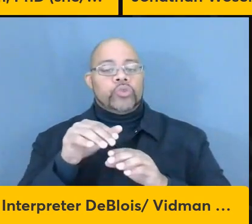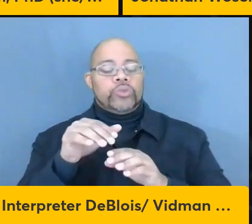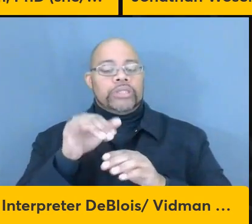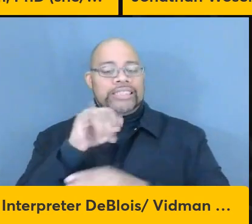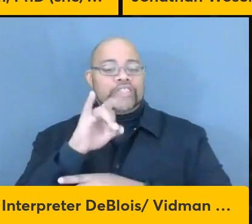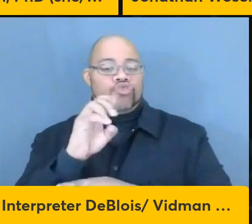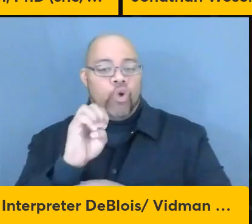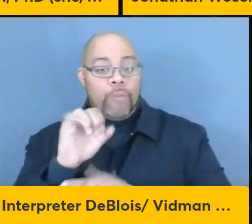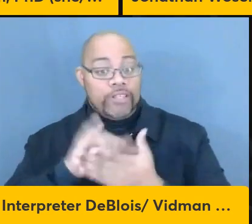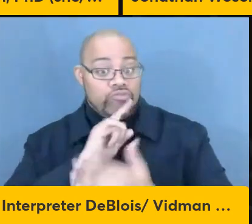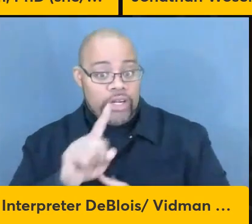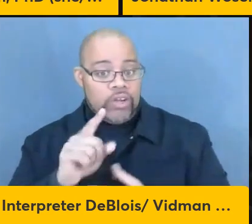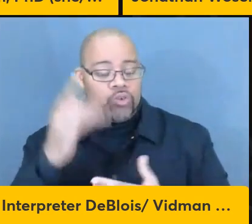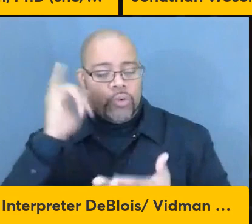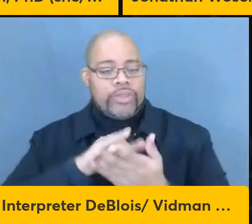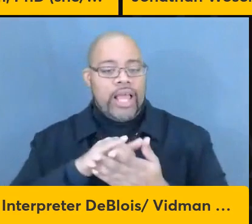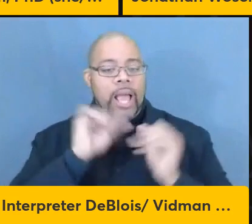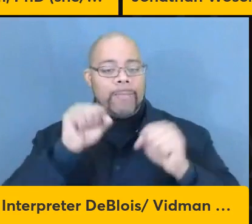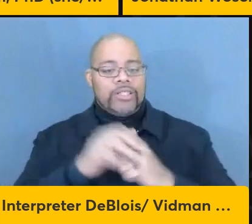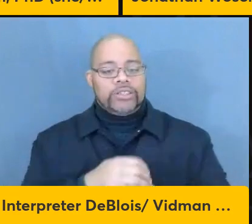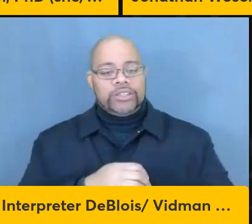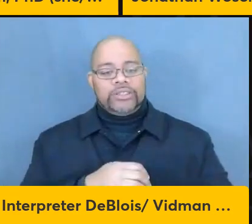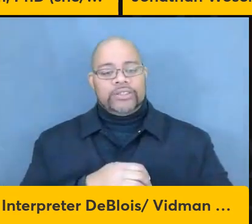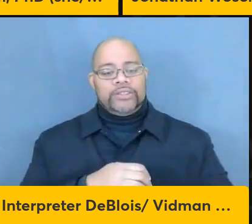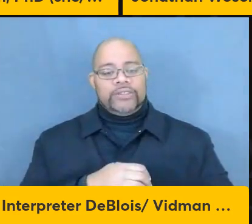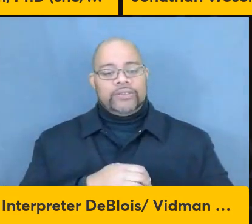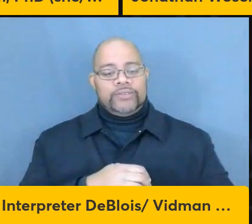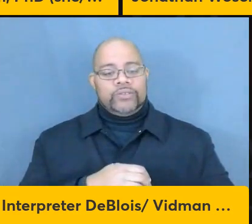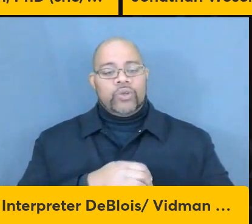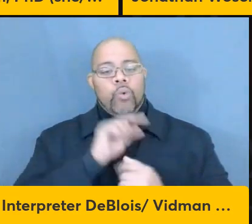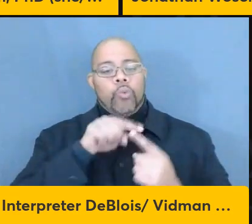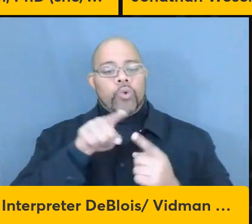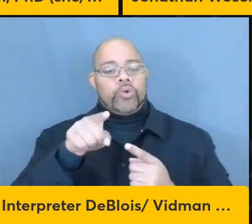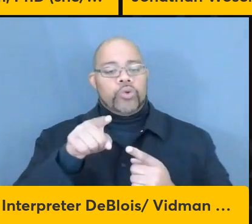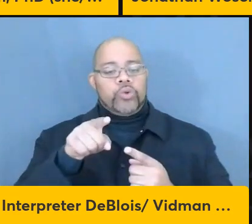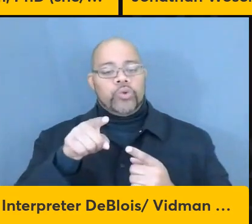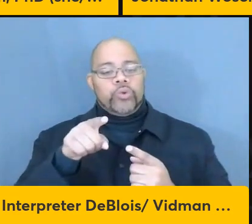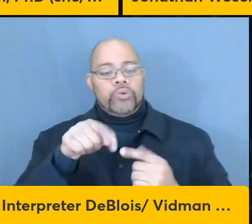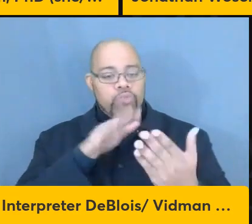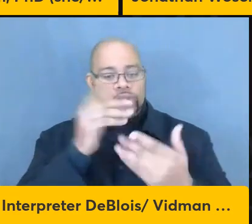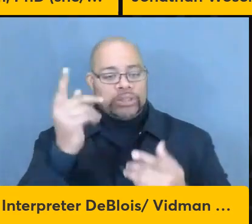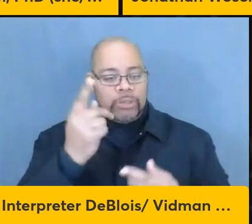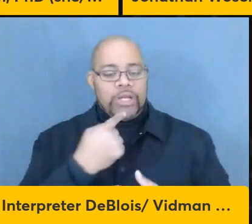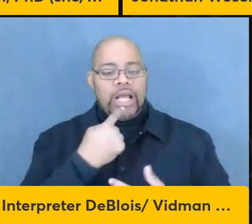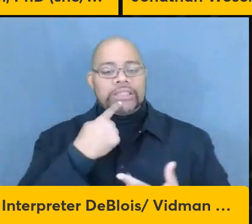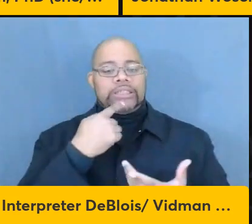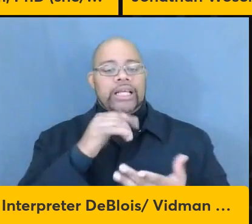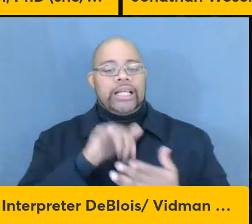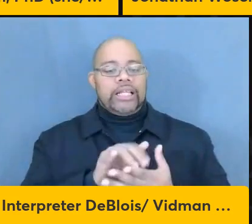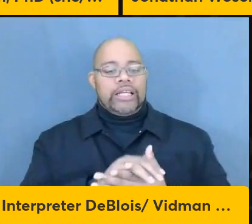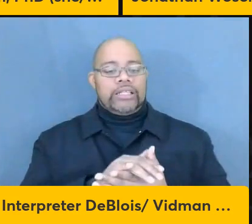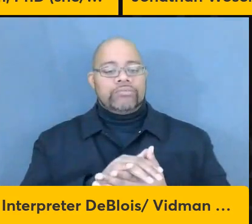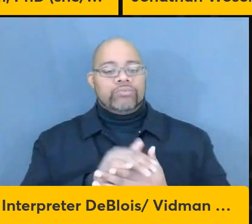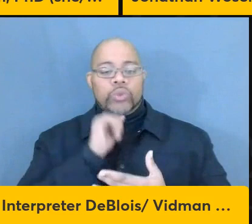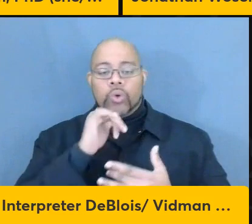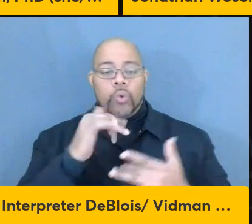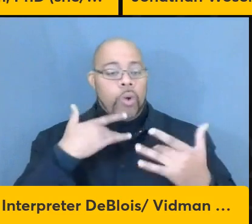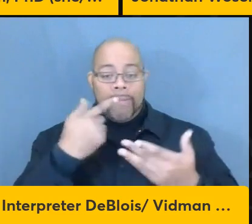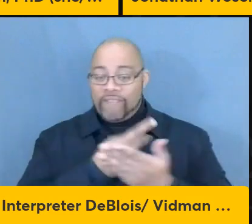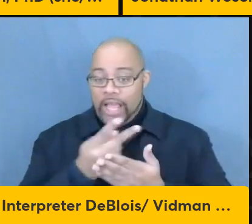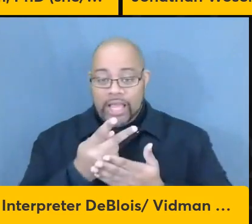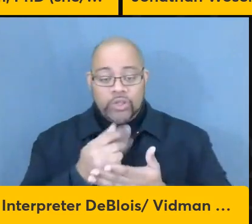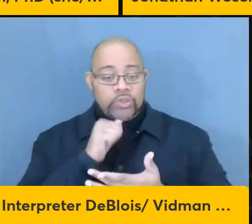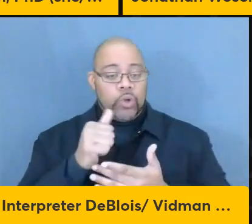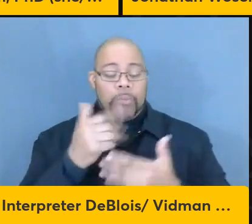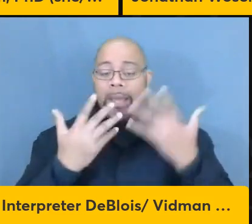confidence in knowing your abilities when you're approaching someone. I would just say to don't worry about failure, don't